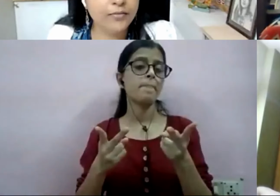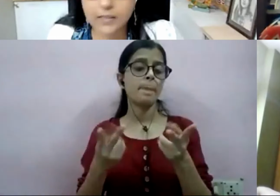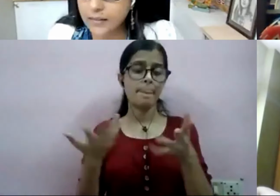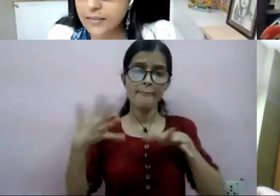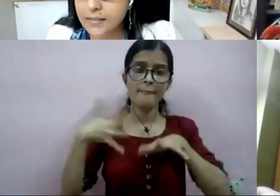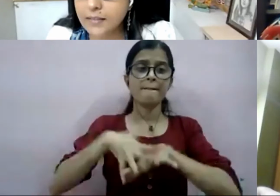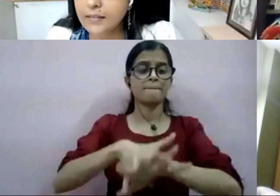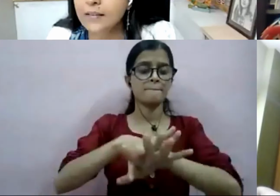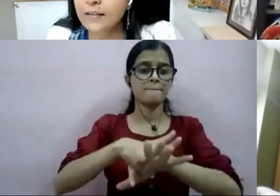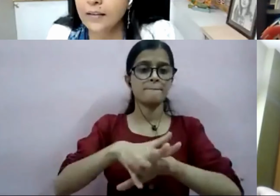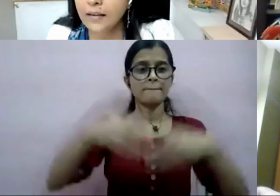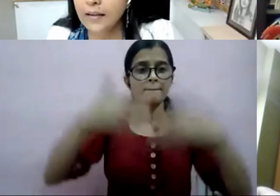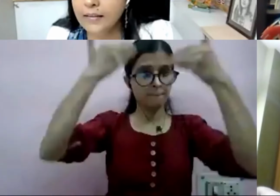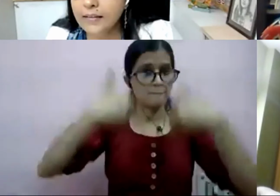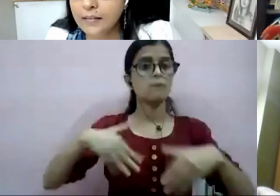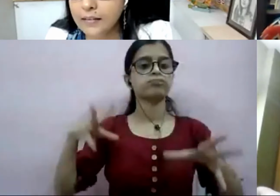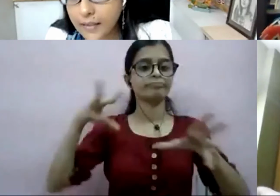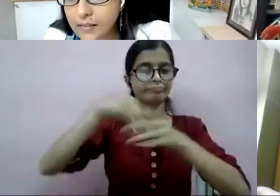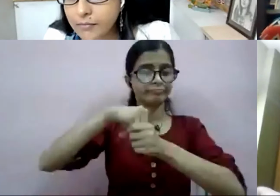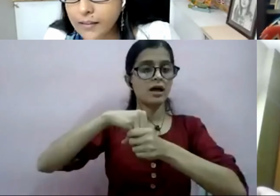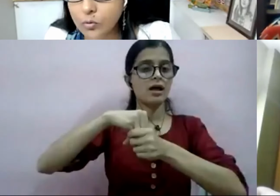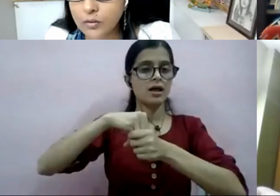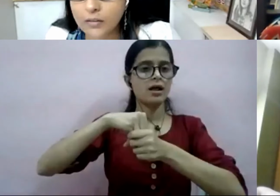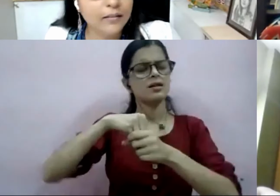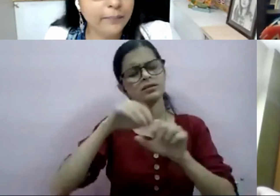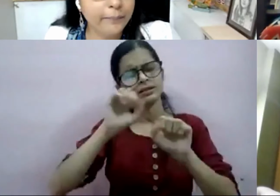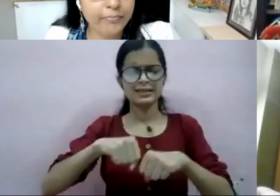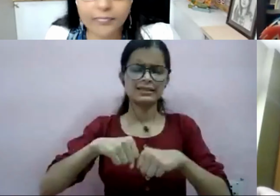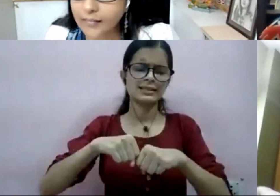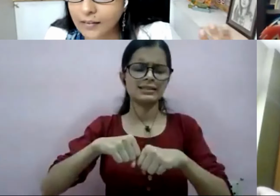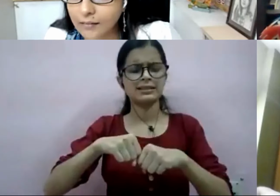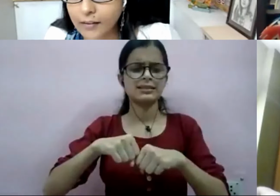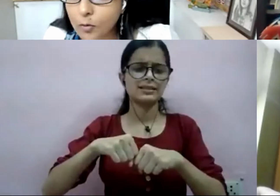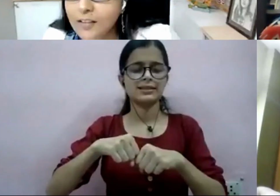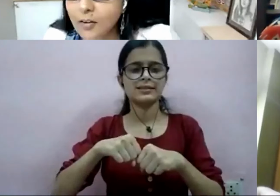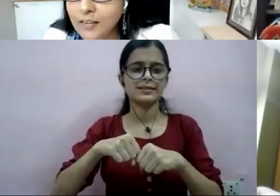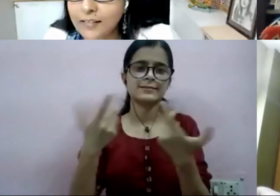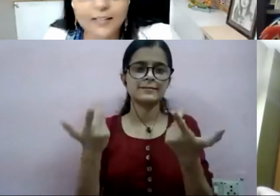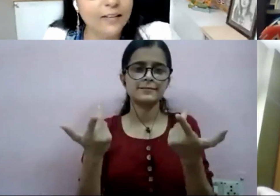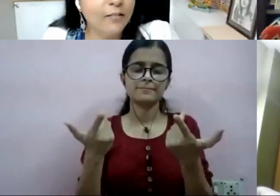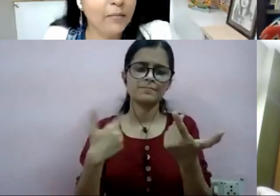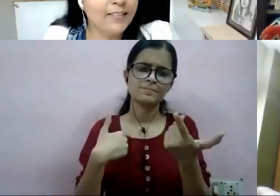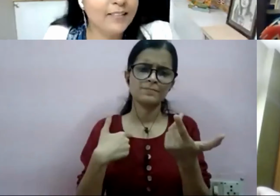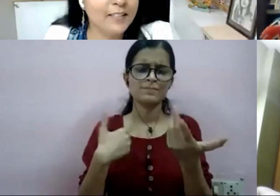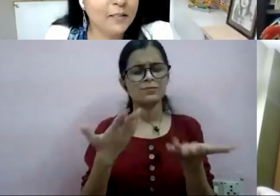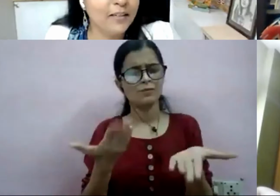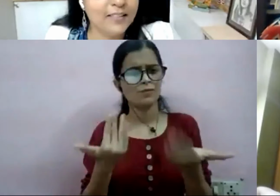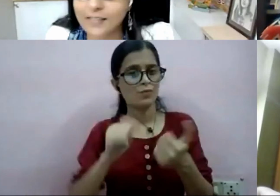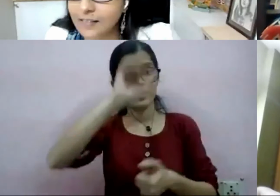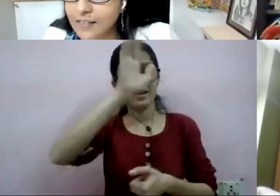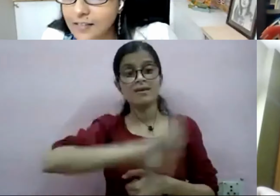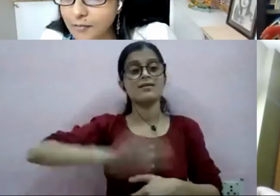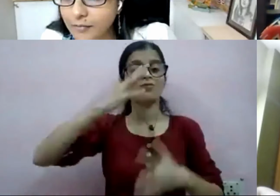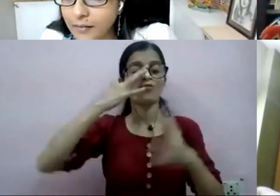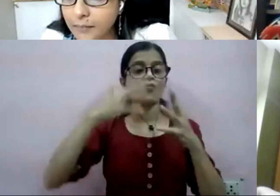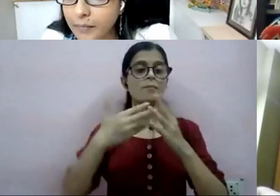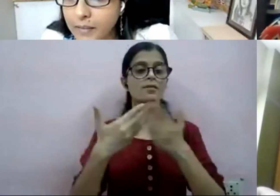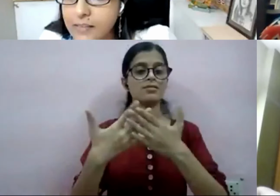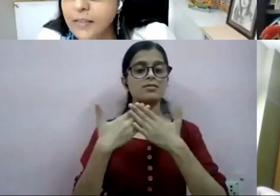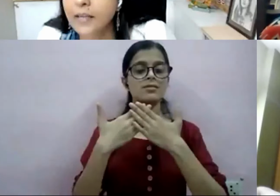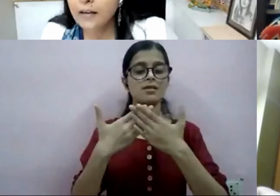body of studies still. And yes, we could call it Indian Women's Disability Studies, if